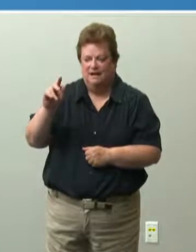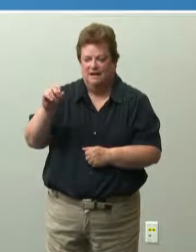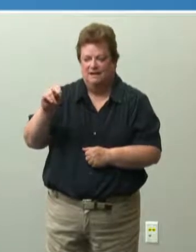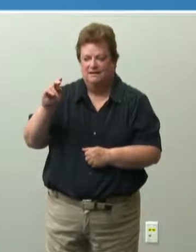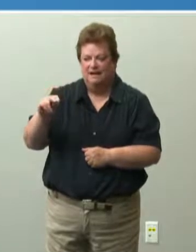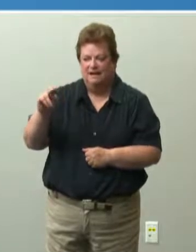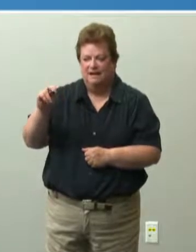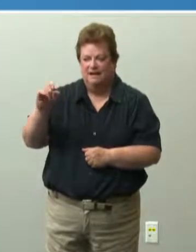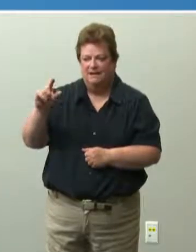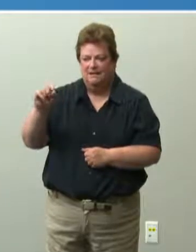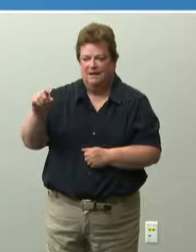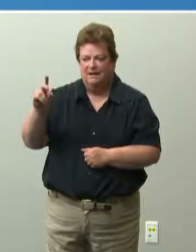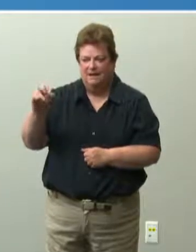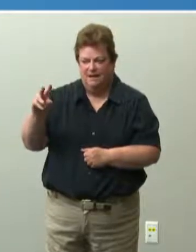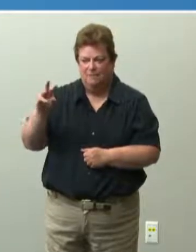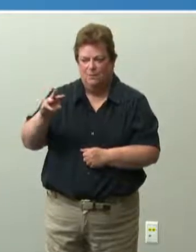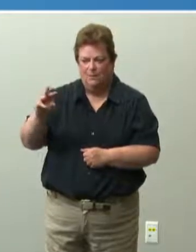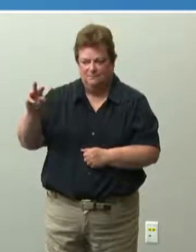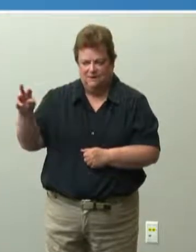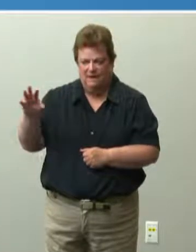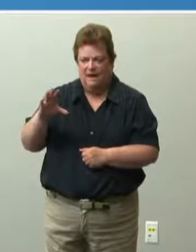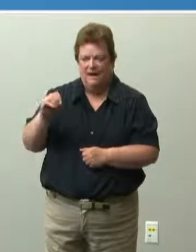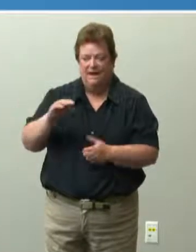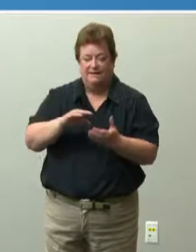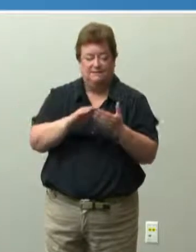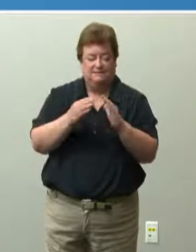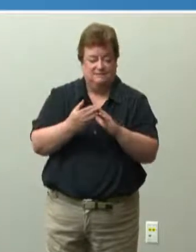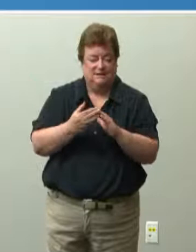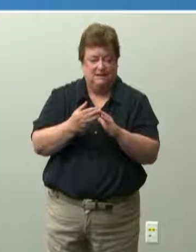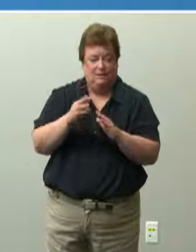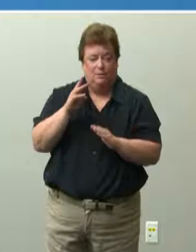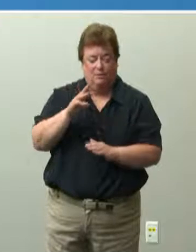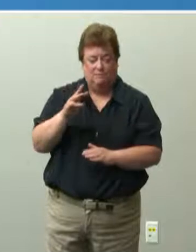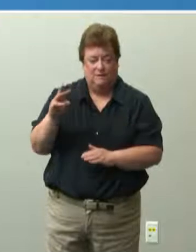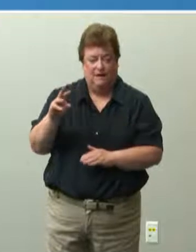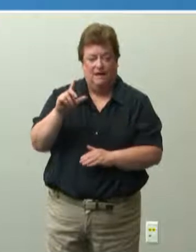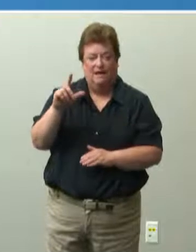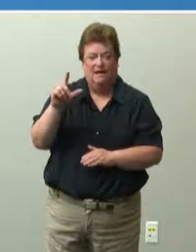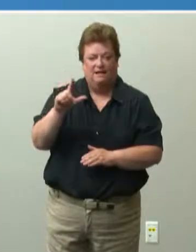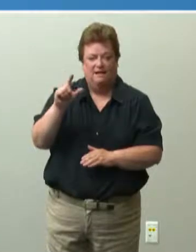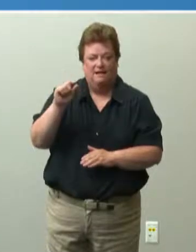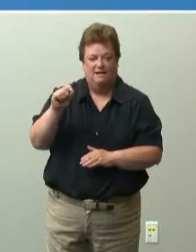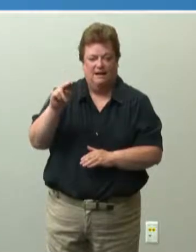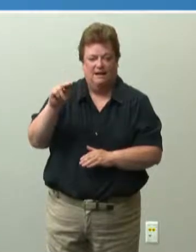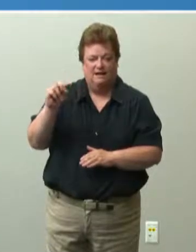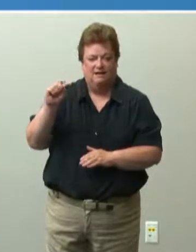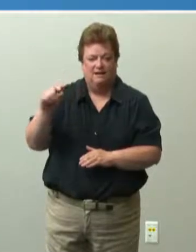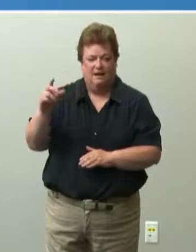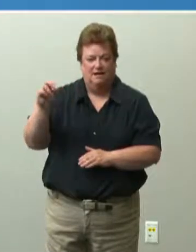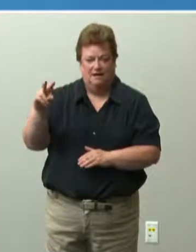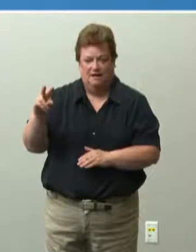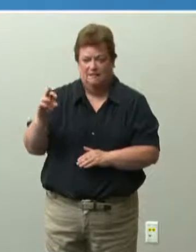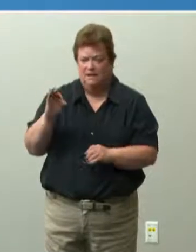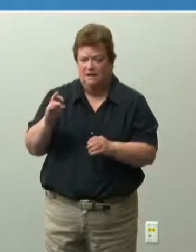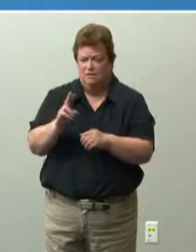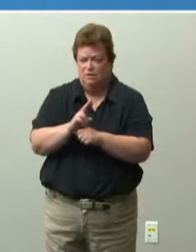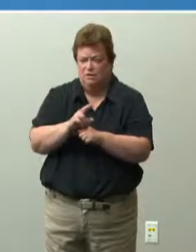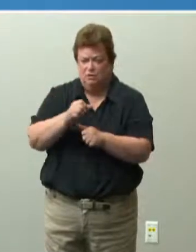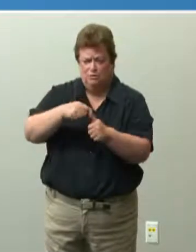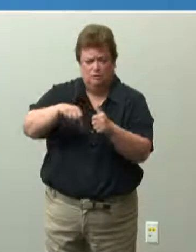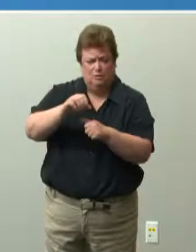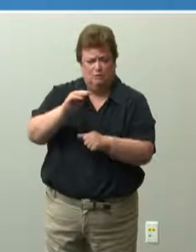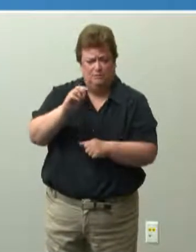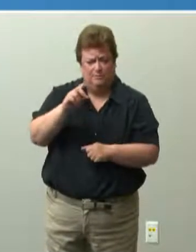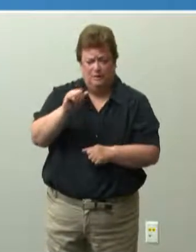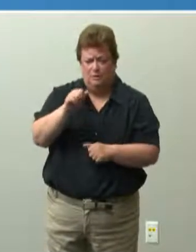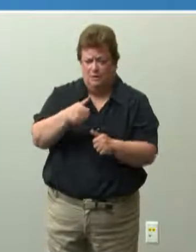covid19.lincoln.ne.gov website and on the city's homepage at lincoln.ne.gov. If you use social media, you can also